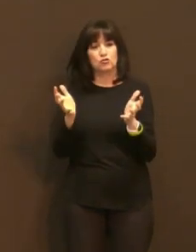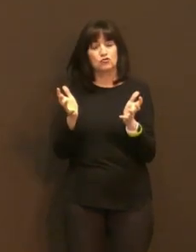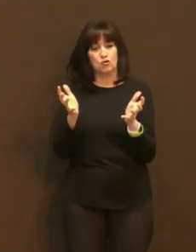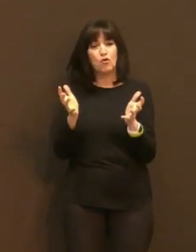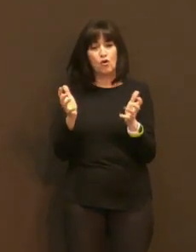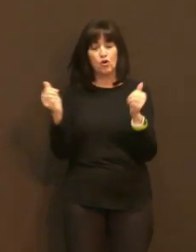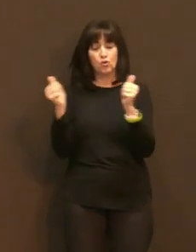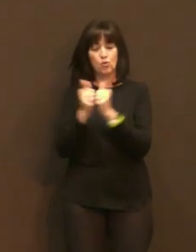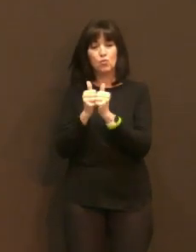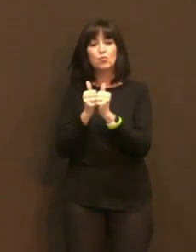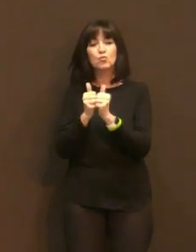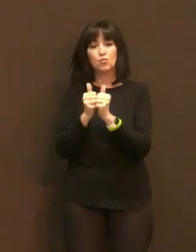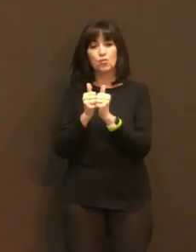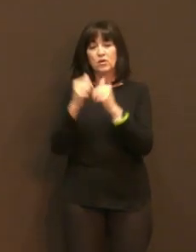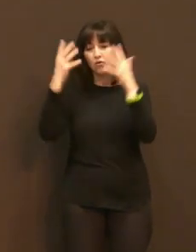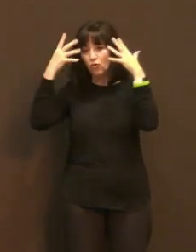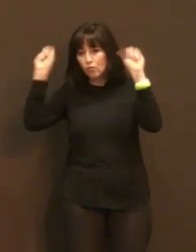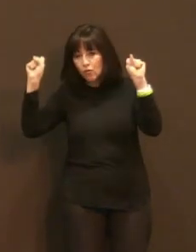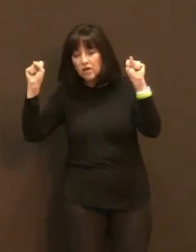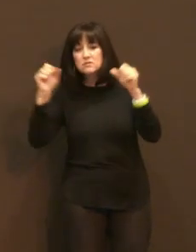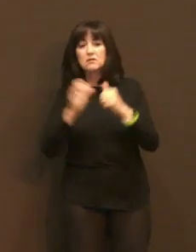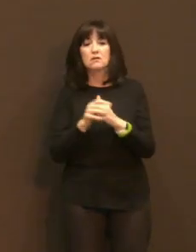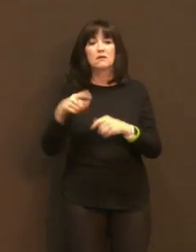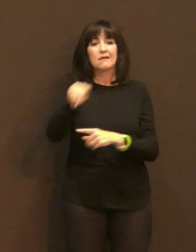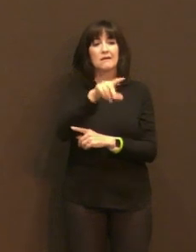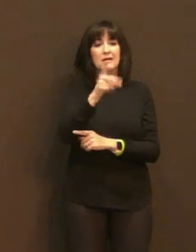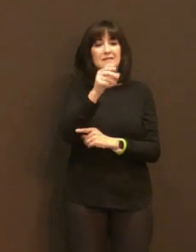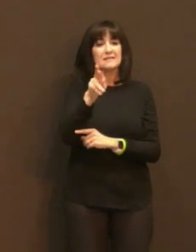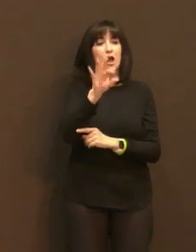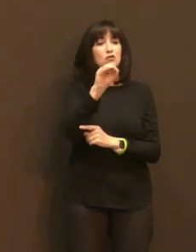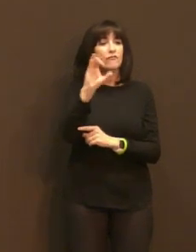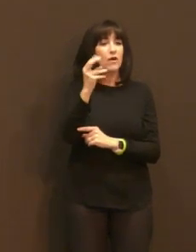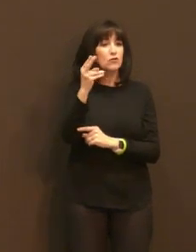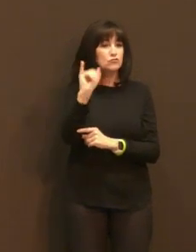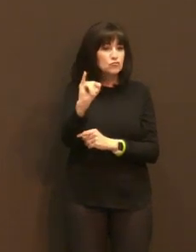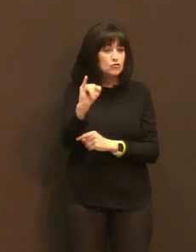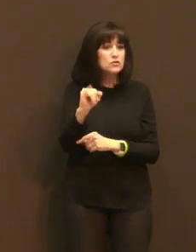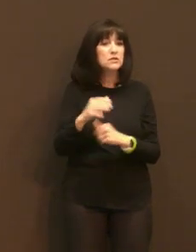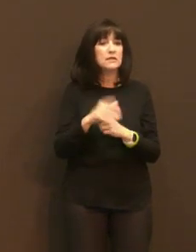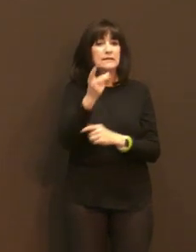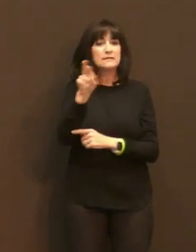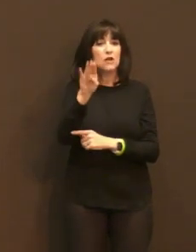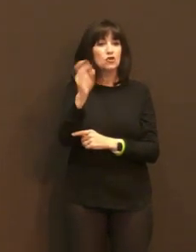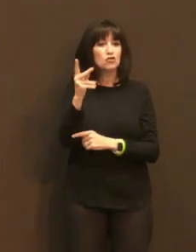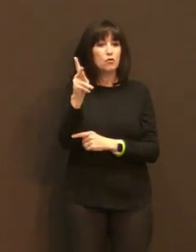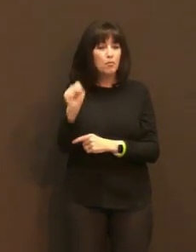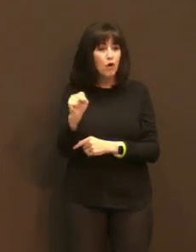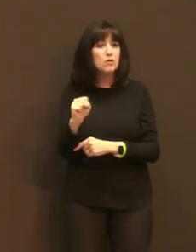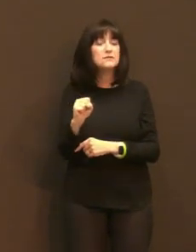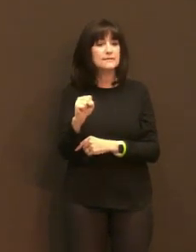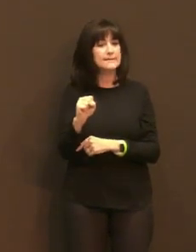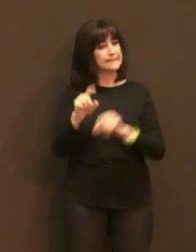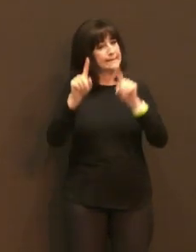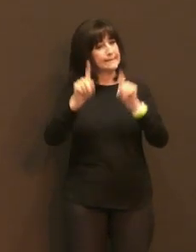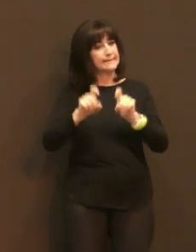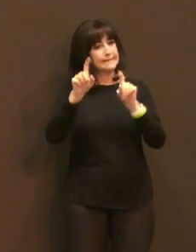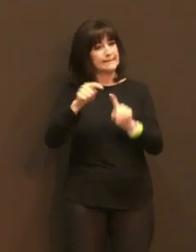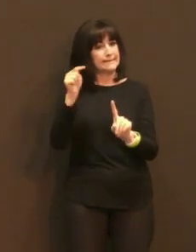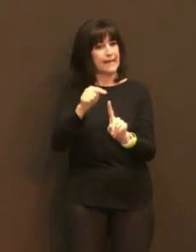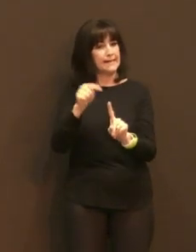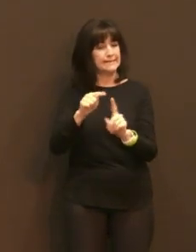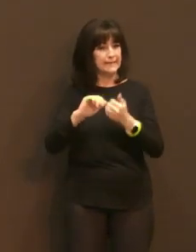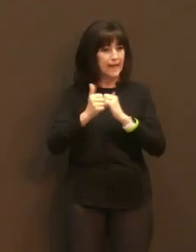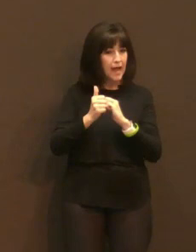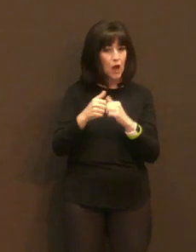for Dr. Fauci, Dr. Birx, for the president, vice president, is where's that testing capacity going to come